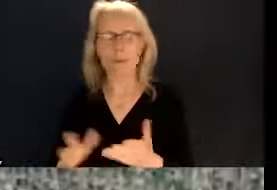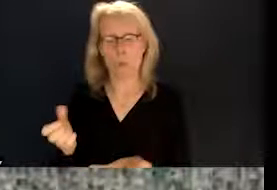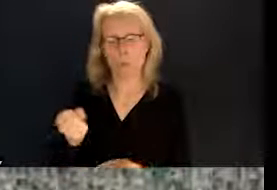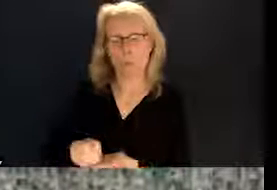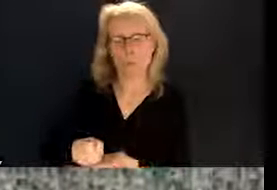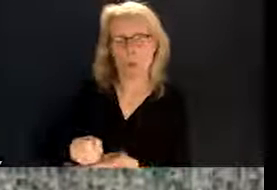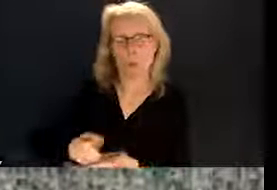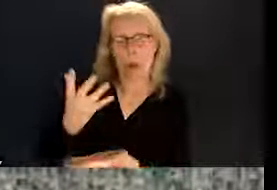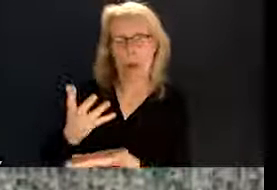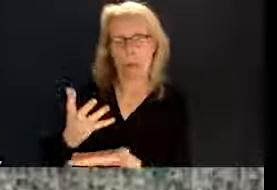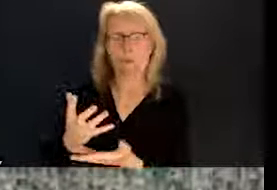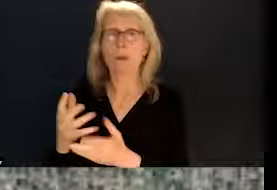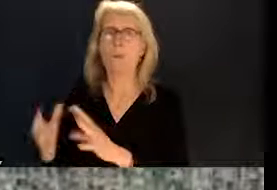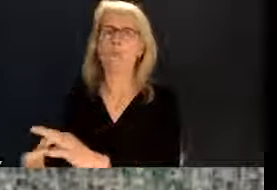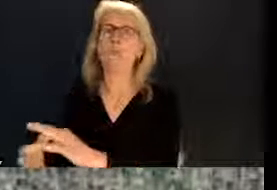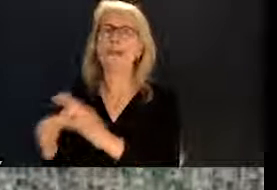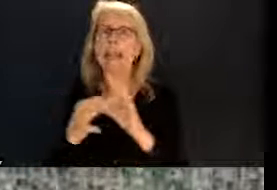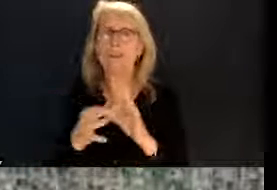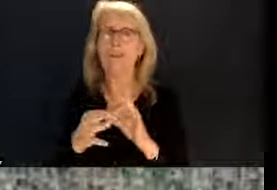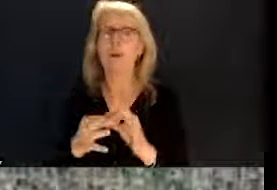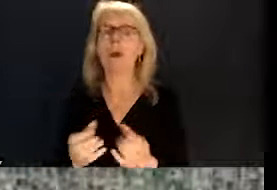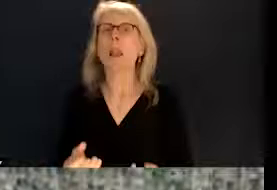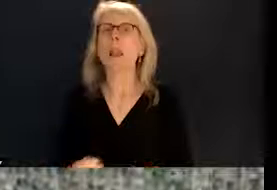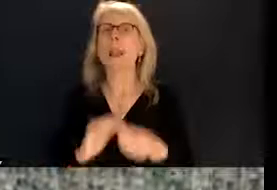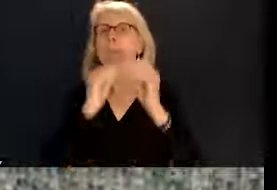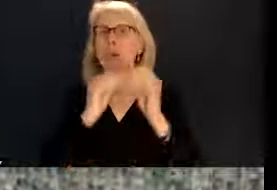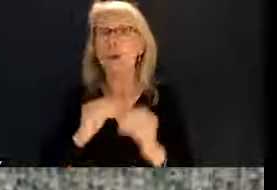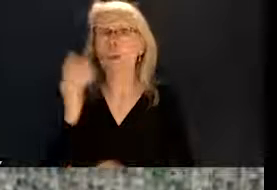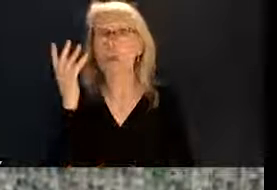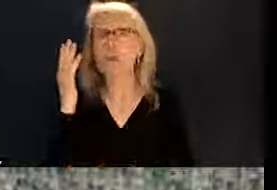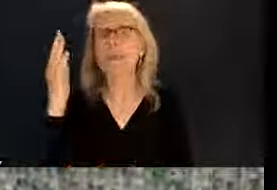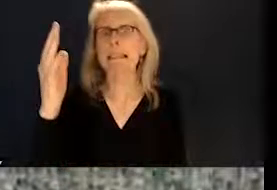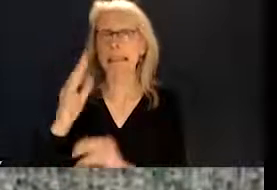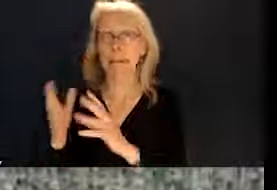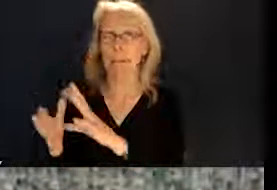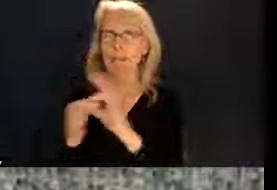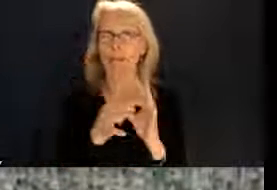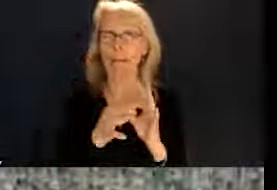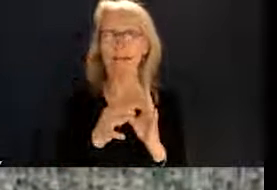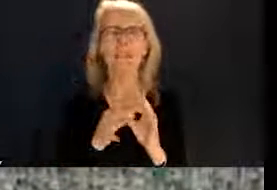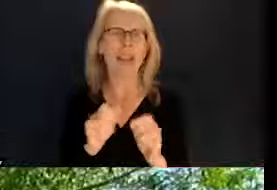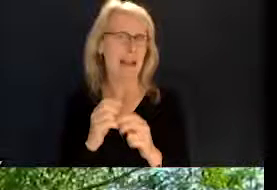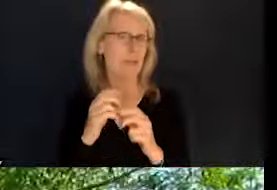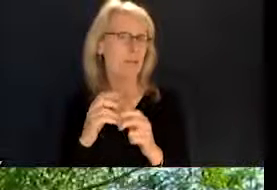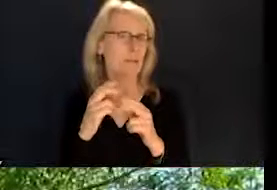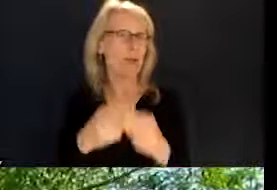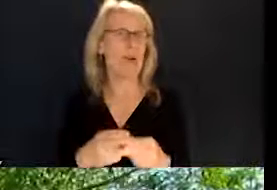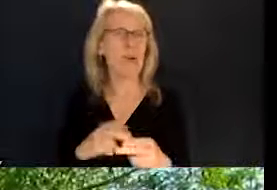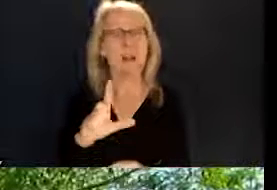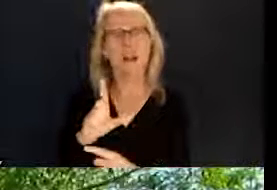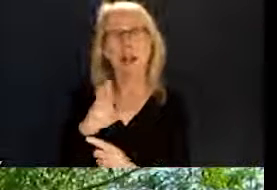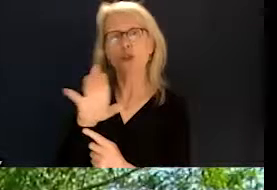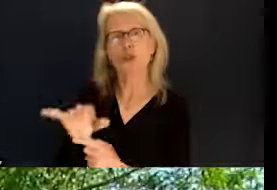is positively correlated with the amount of vegetation in a neighborhood. It has a name called the luxury